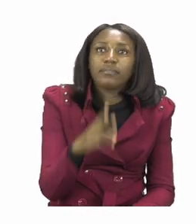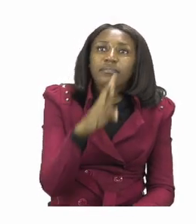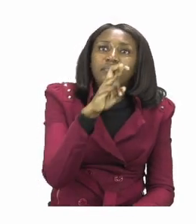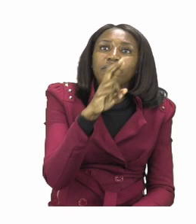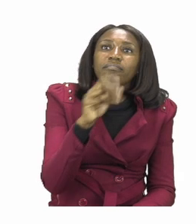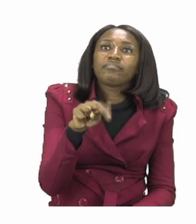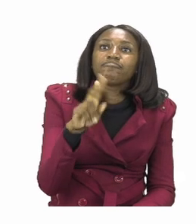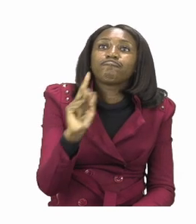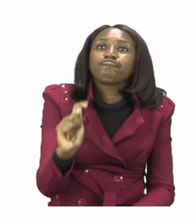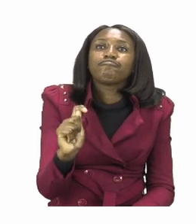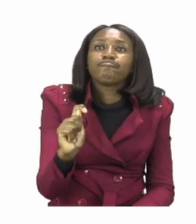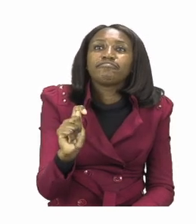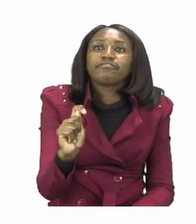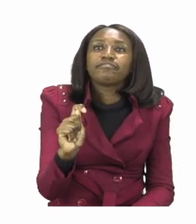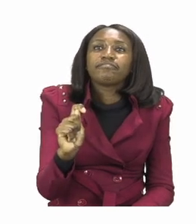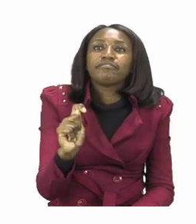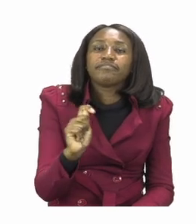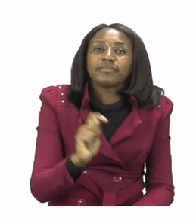rat.